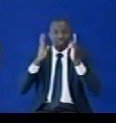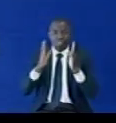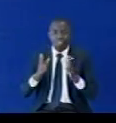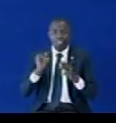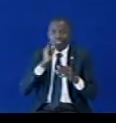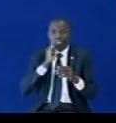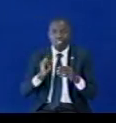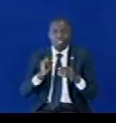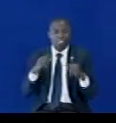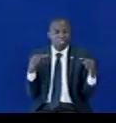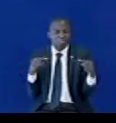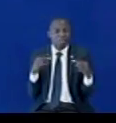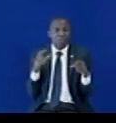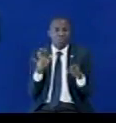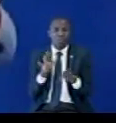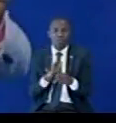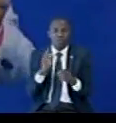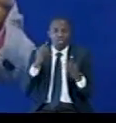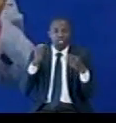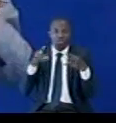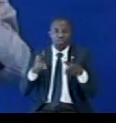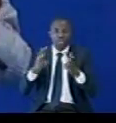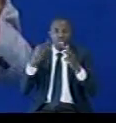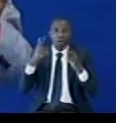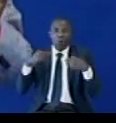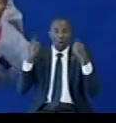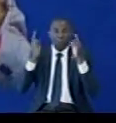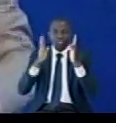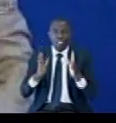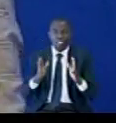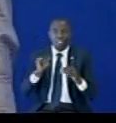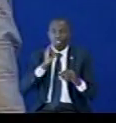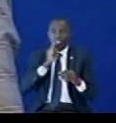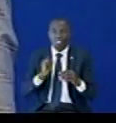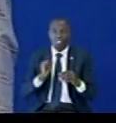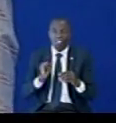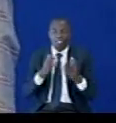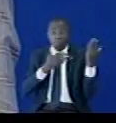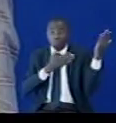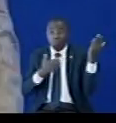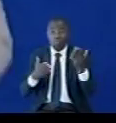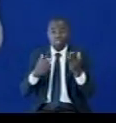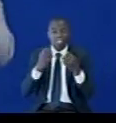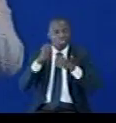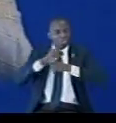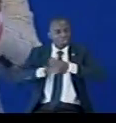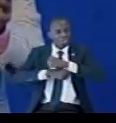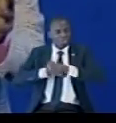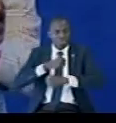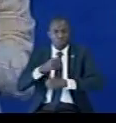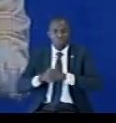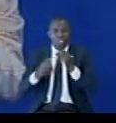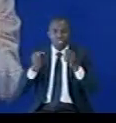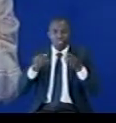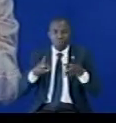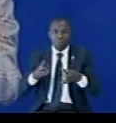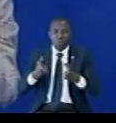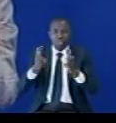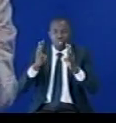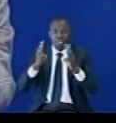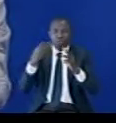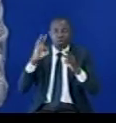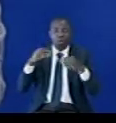is painful. The way of transgressors brings suffering. The way